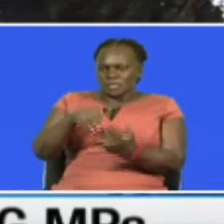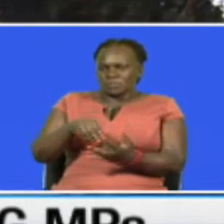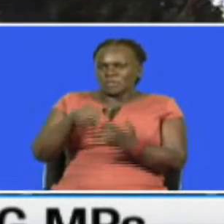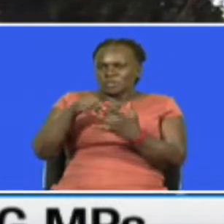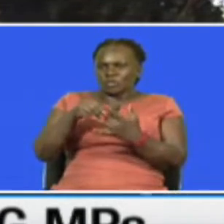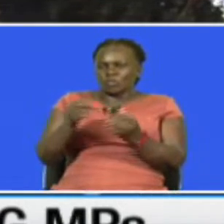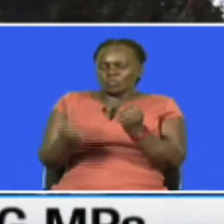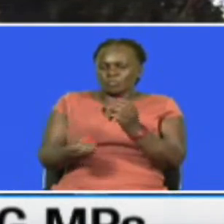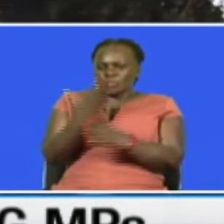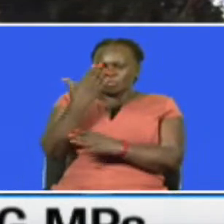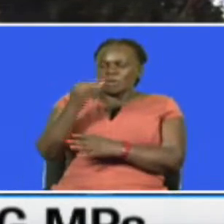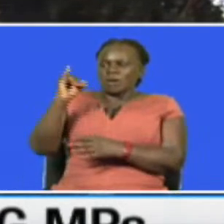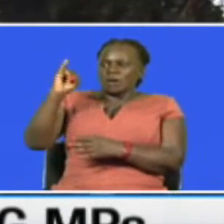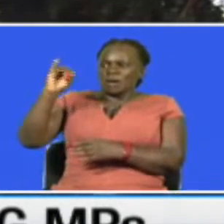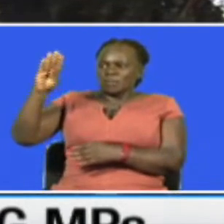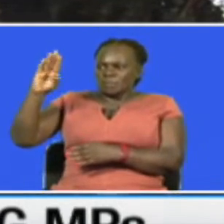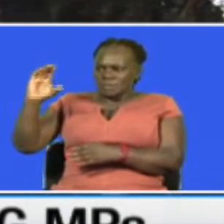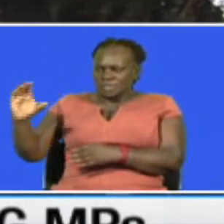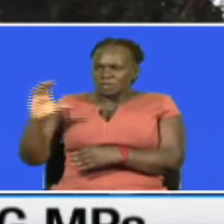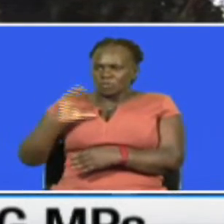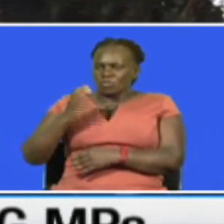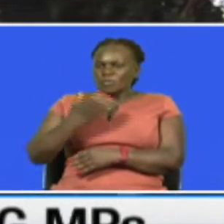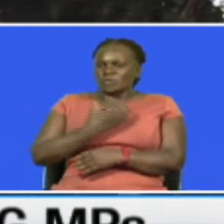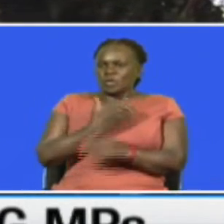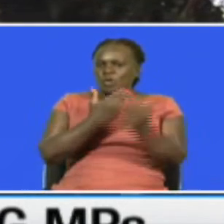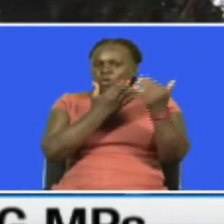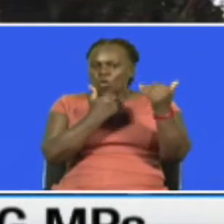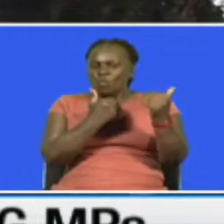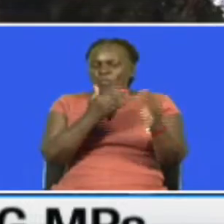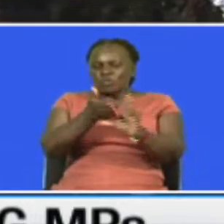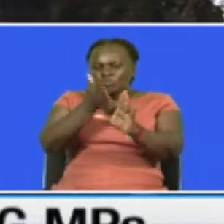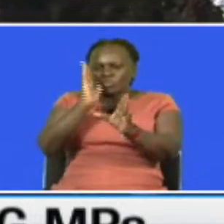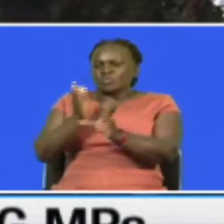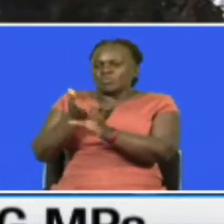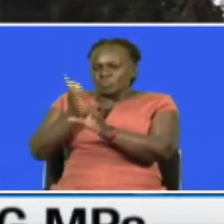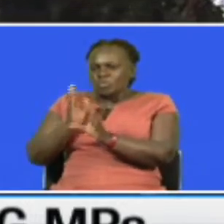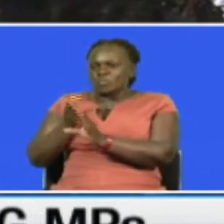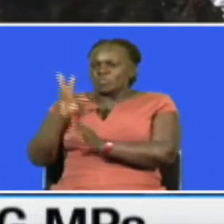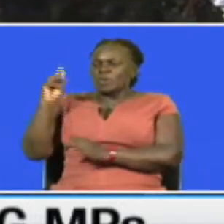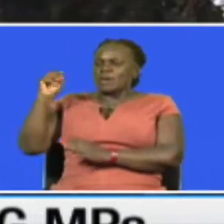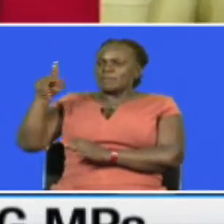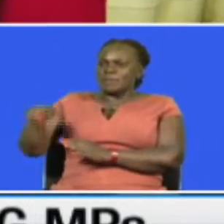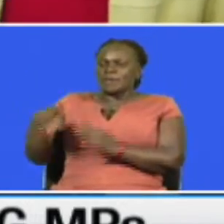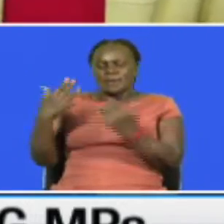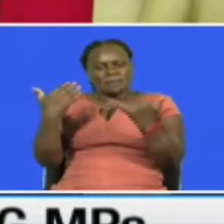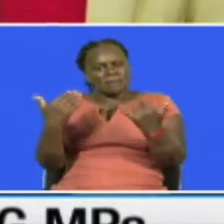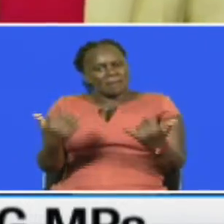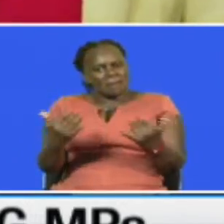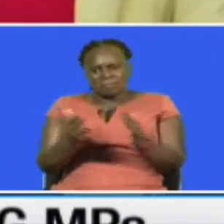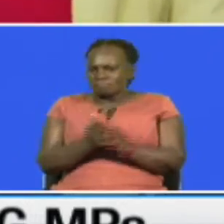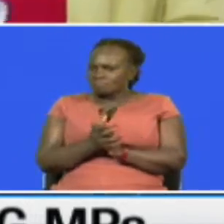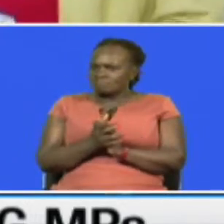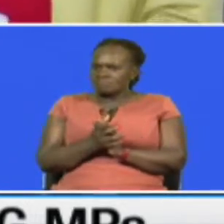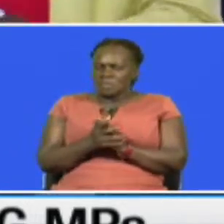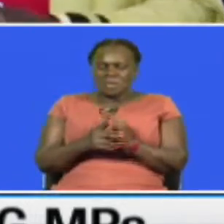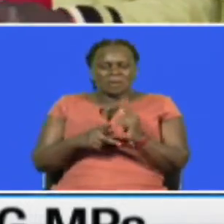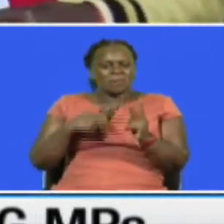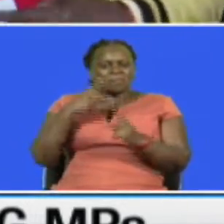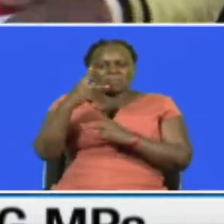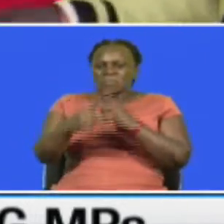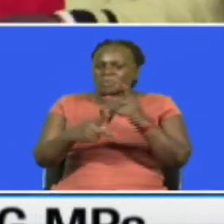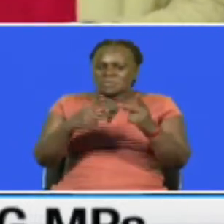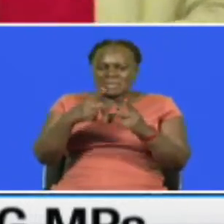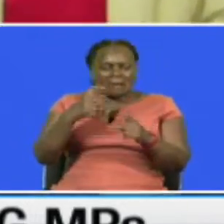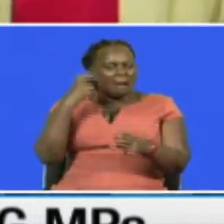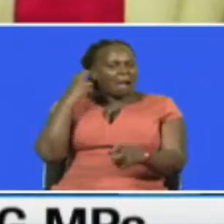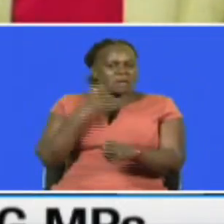the reconstitution of the IEBC Commission with the hope of recalling certain legislators, it now appears the entire process is an